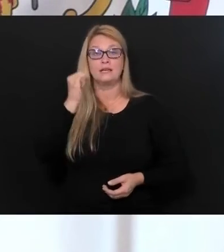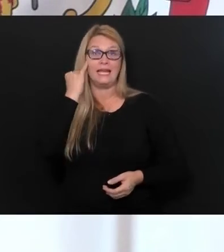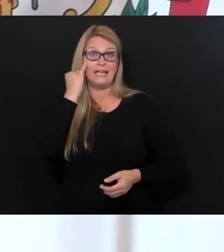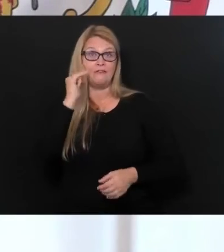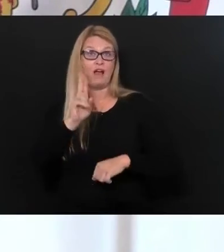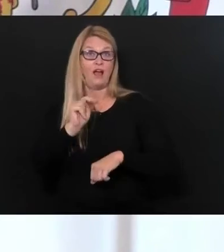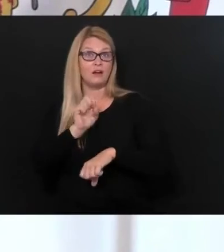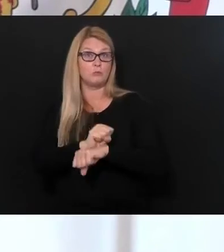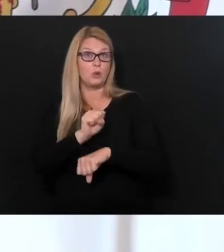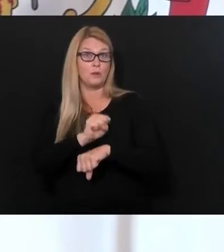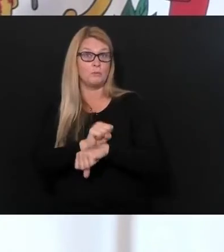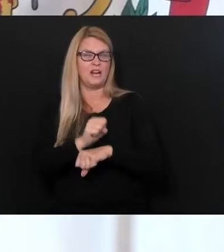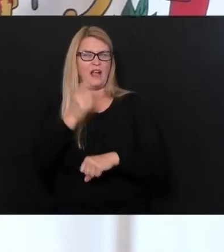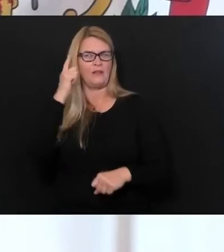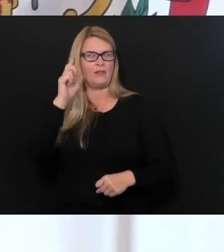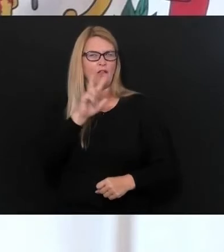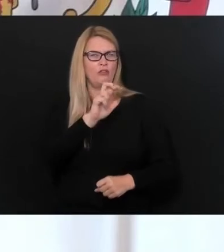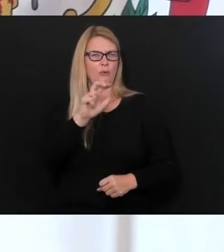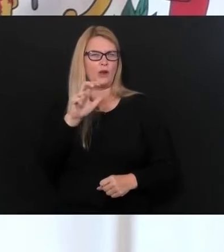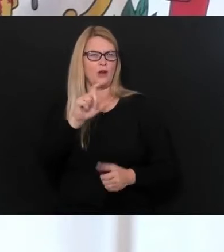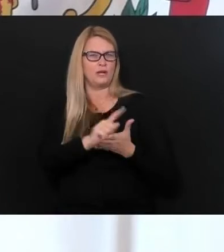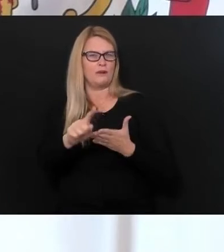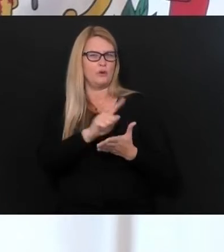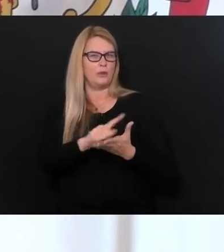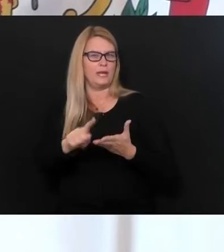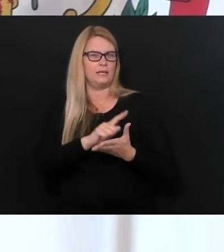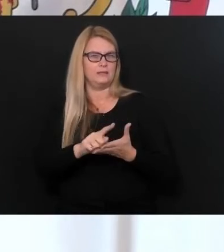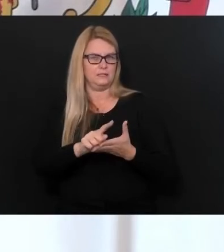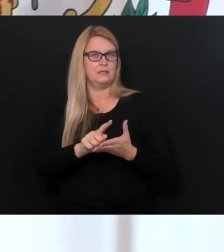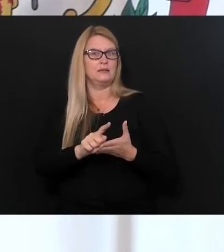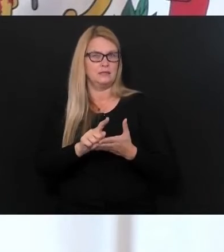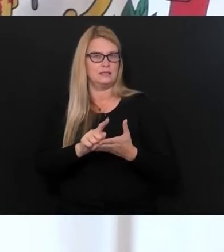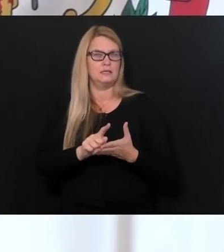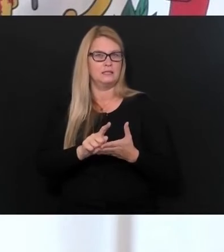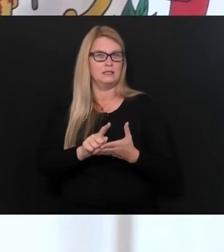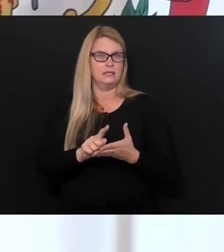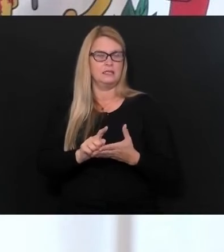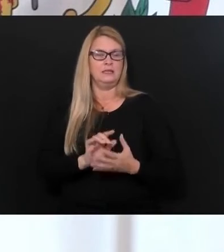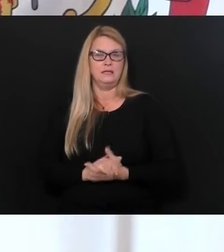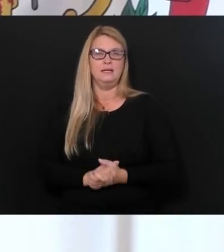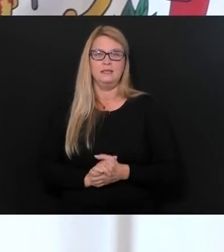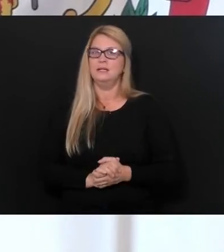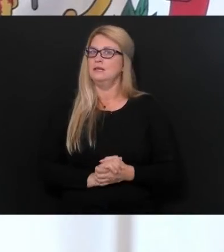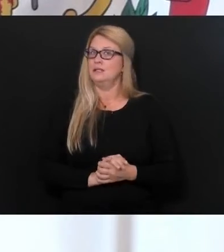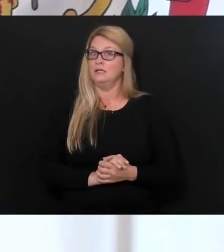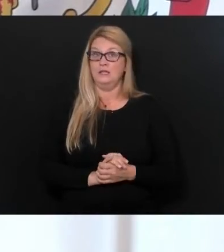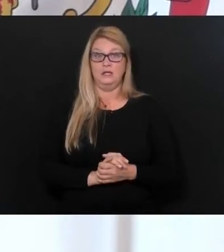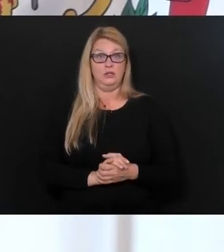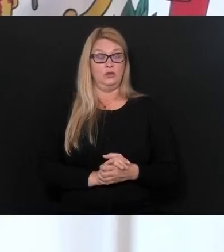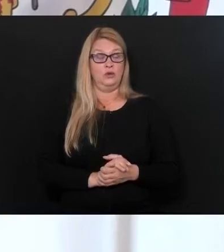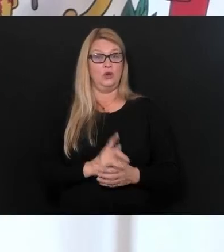unemployment of, I think, $300 a week, in addition to the unemployment stuff. As far as